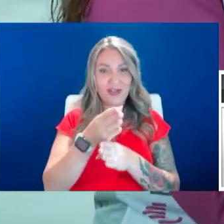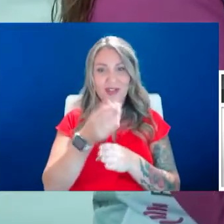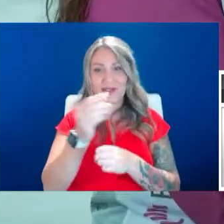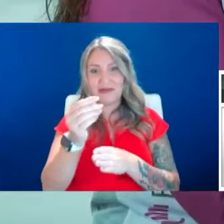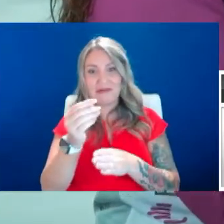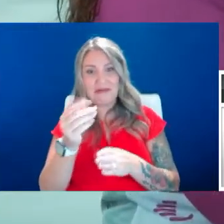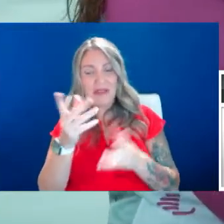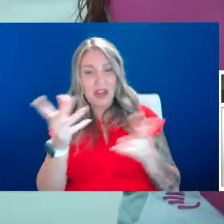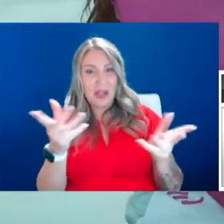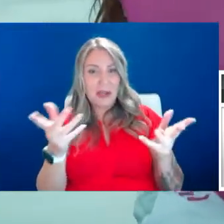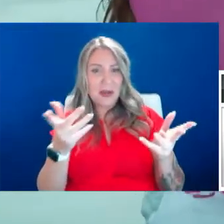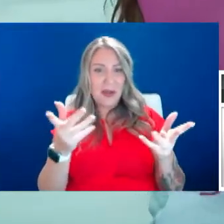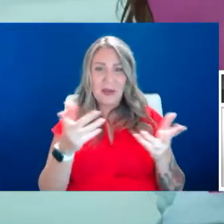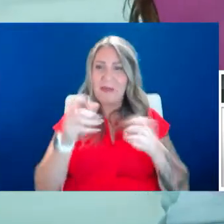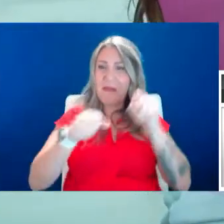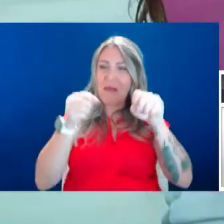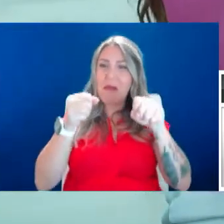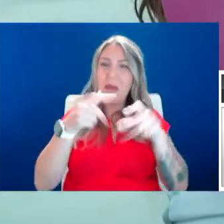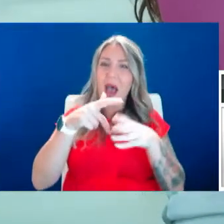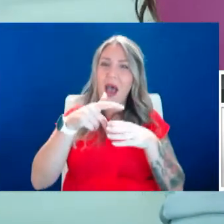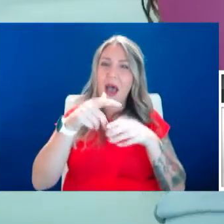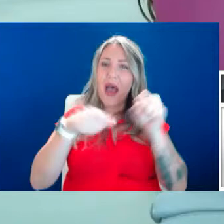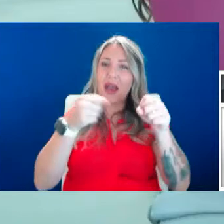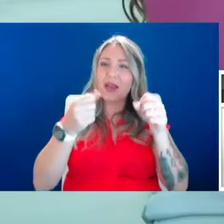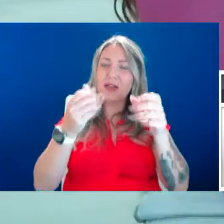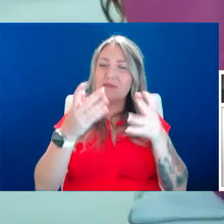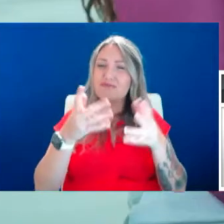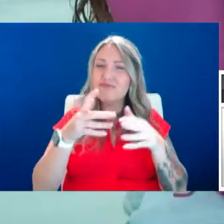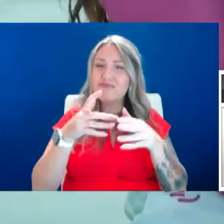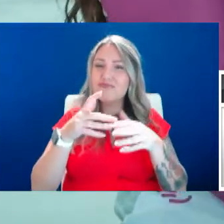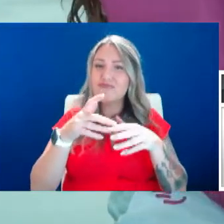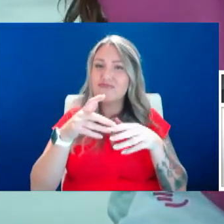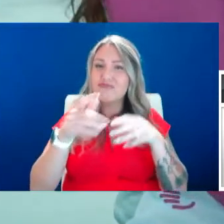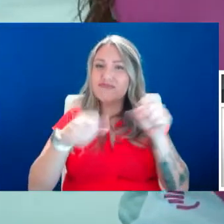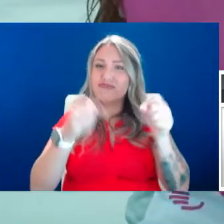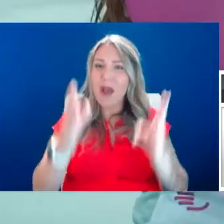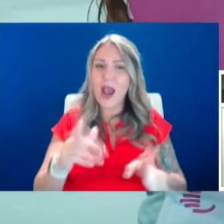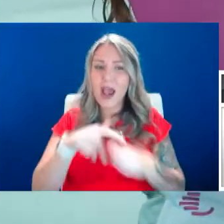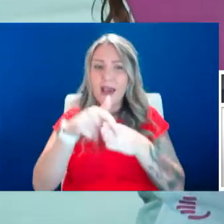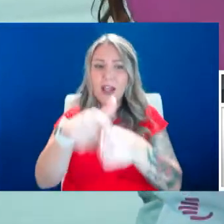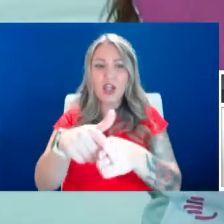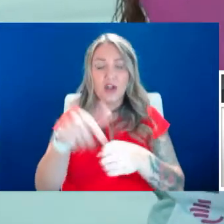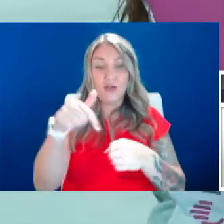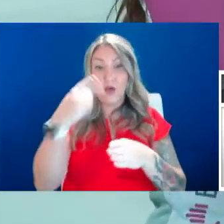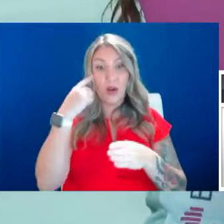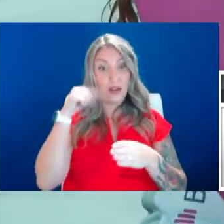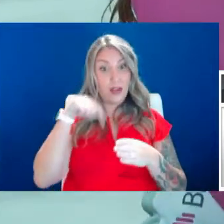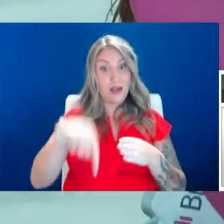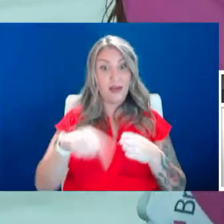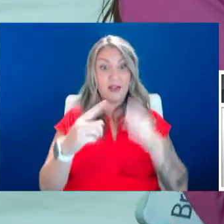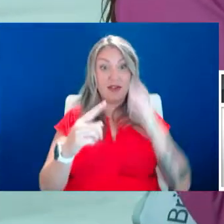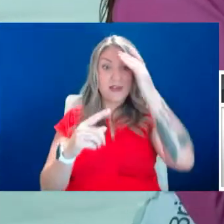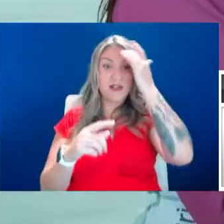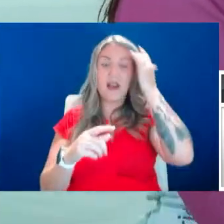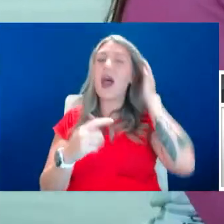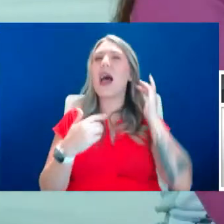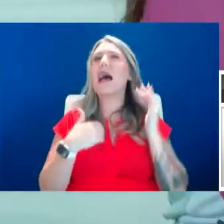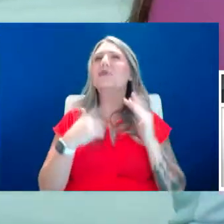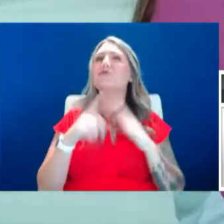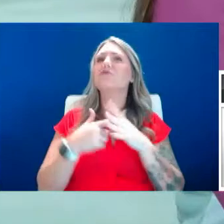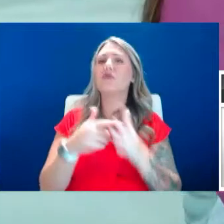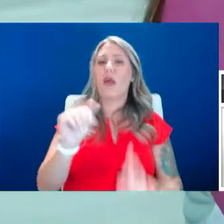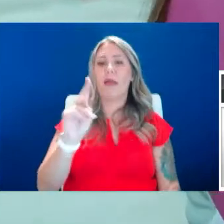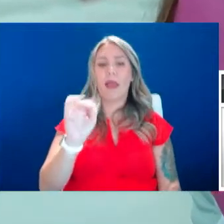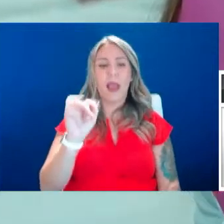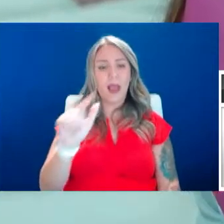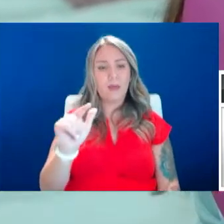rider. Exactly. When did you start riding a bike? For this ride, to get ready for this in April. So it started with a lot